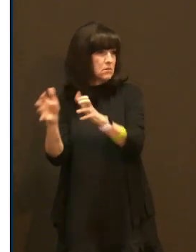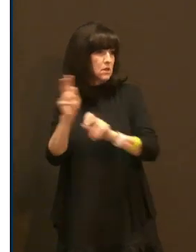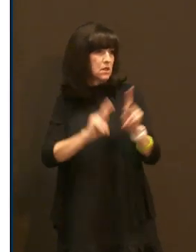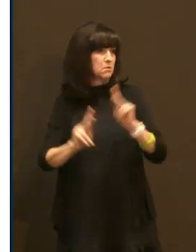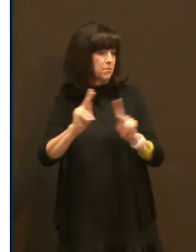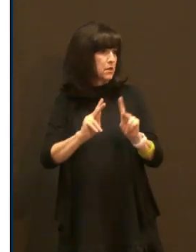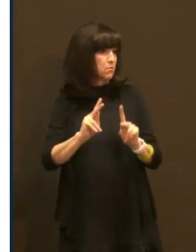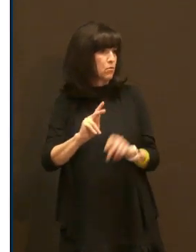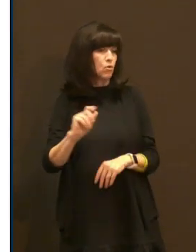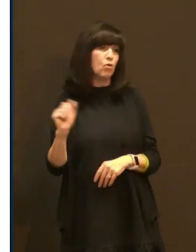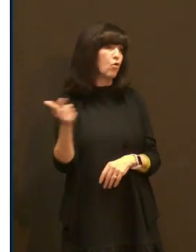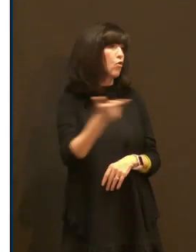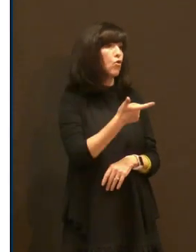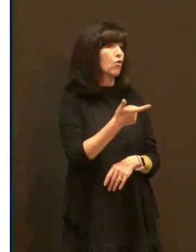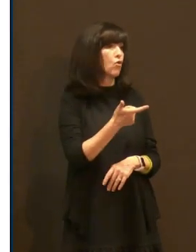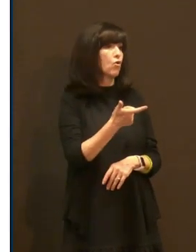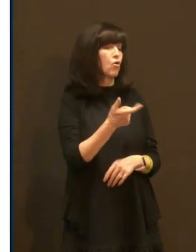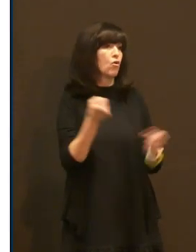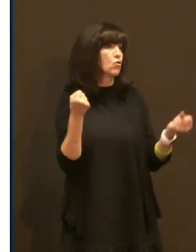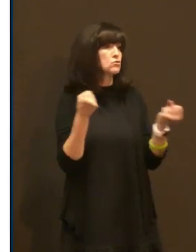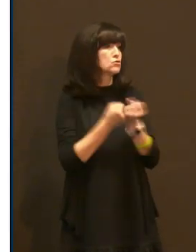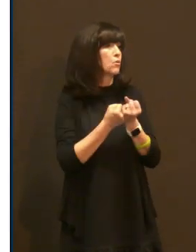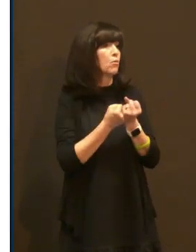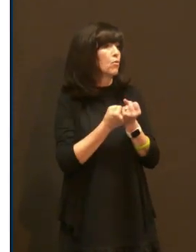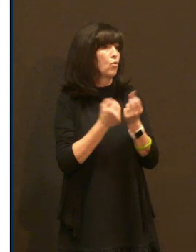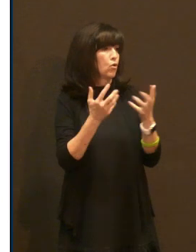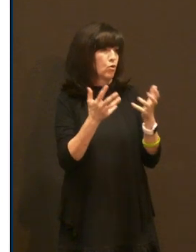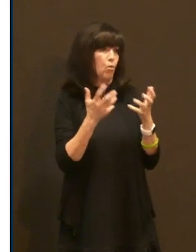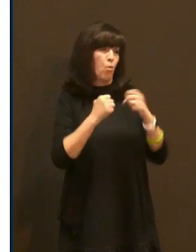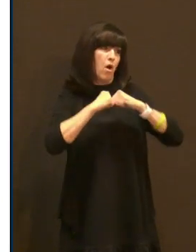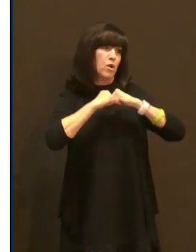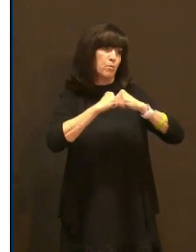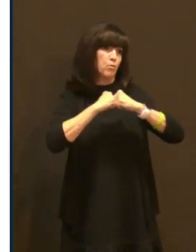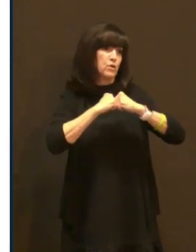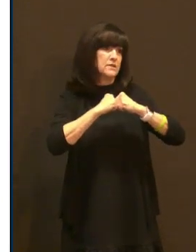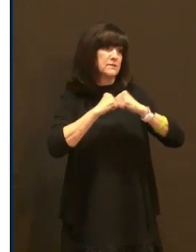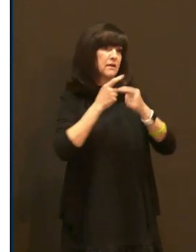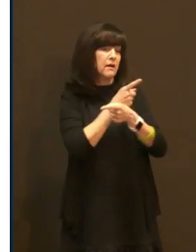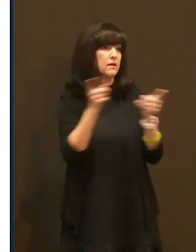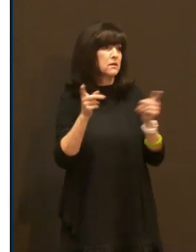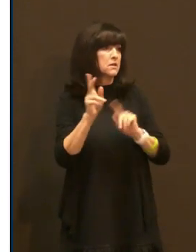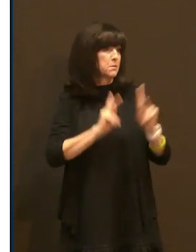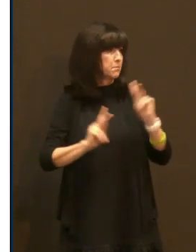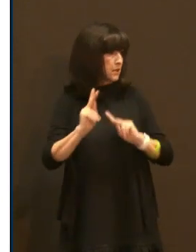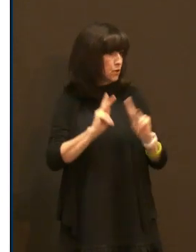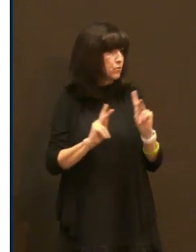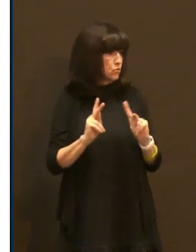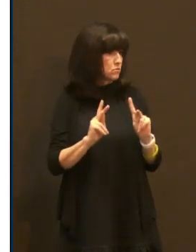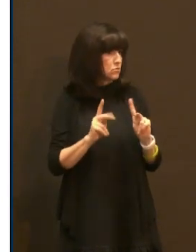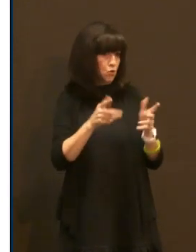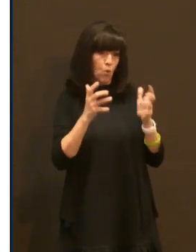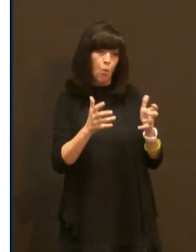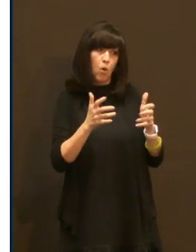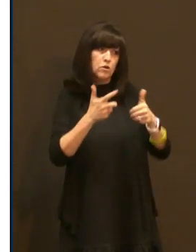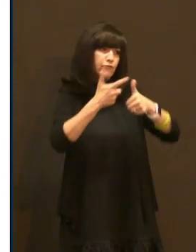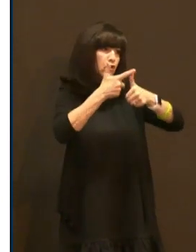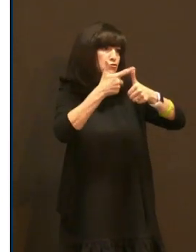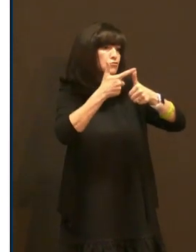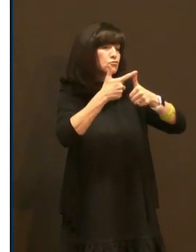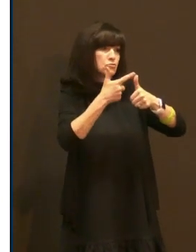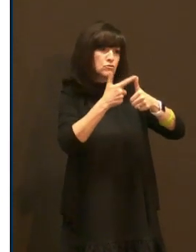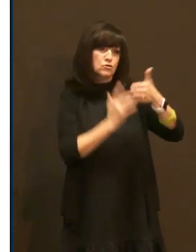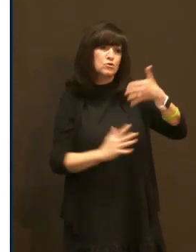for keeping protections so that first and foremost for them it was keeping